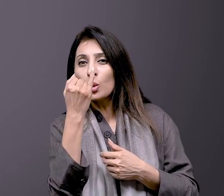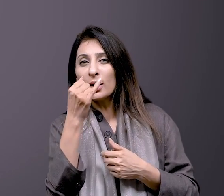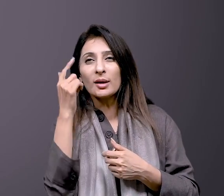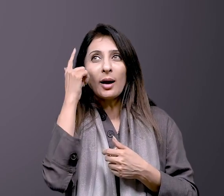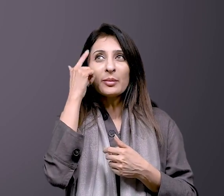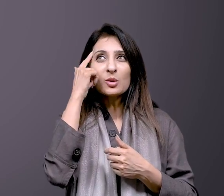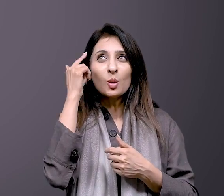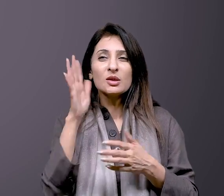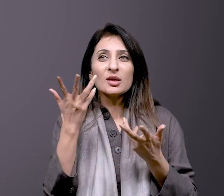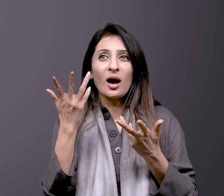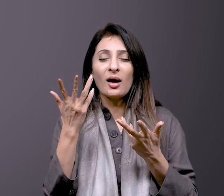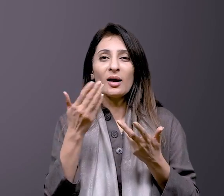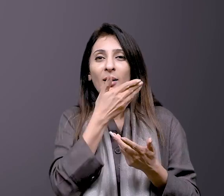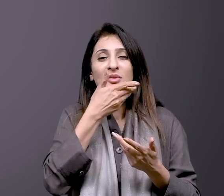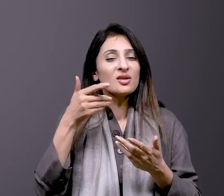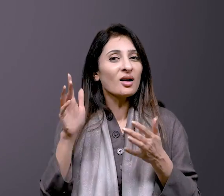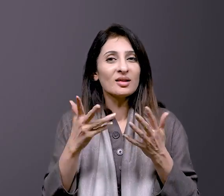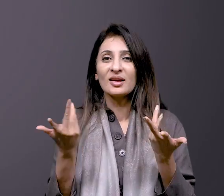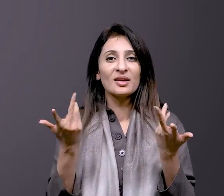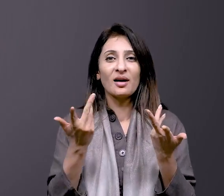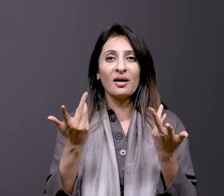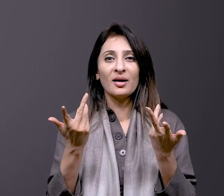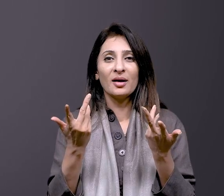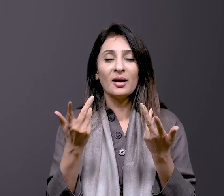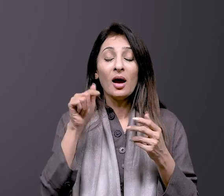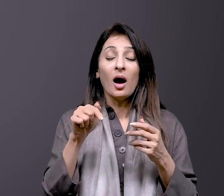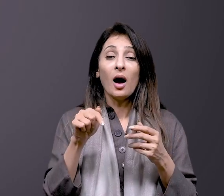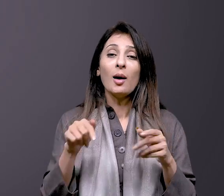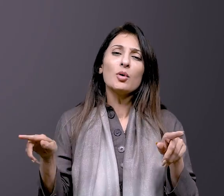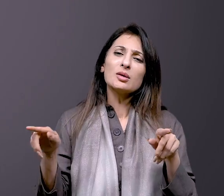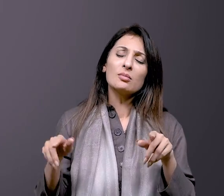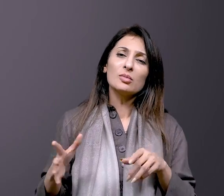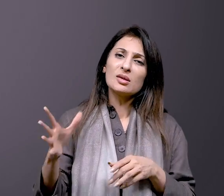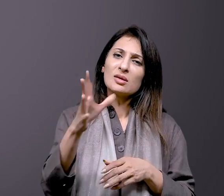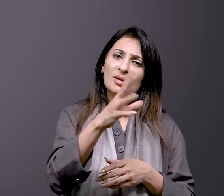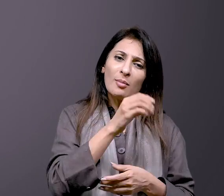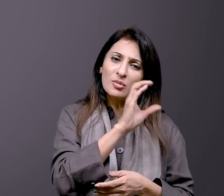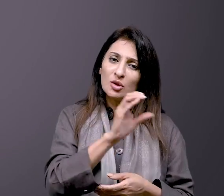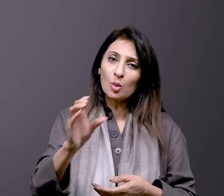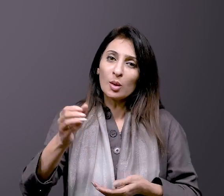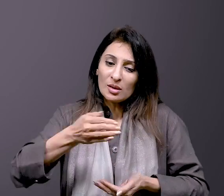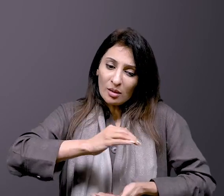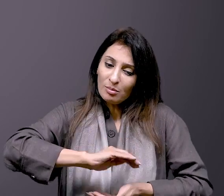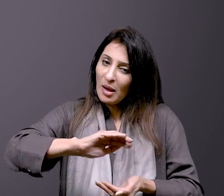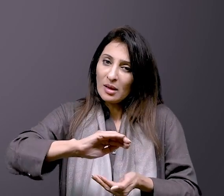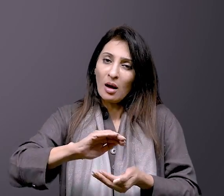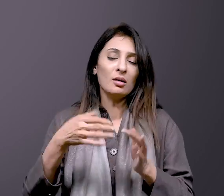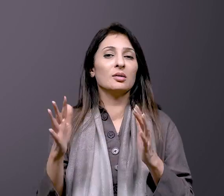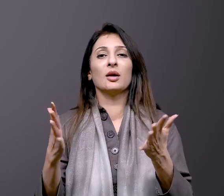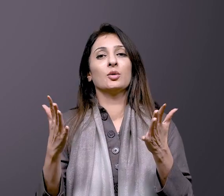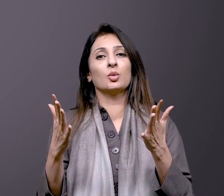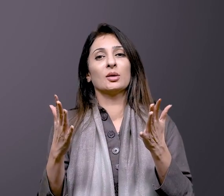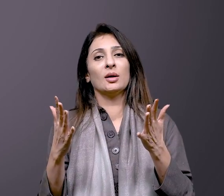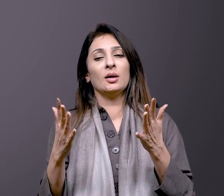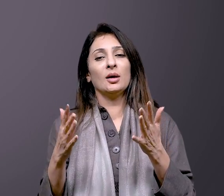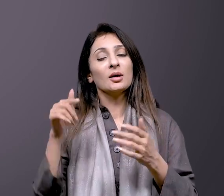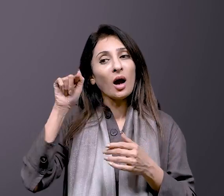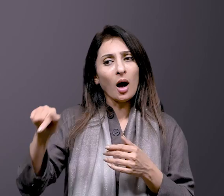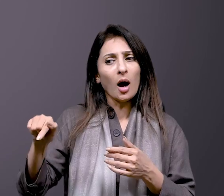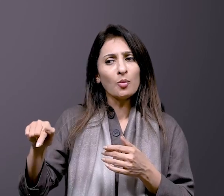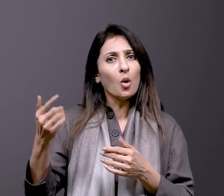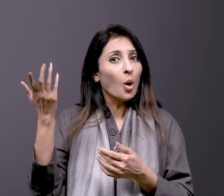to parents in general and anyone who's planning on becoming a parent is to pause and reflect on what it is that you have